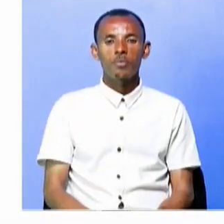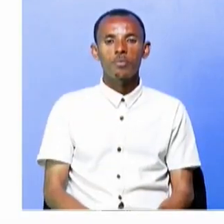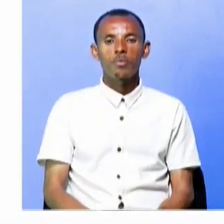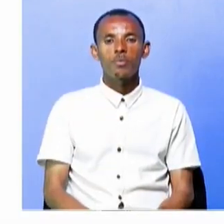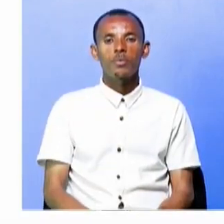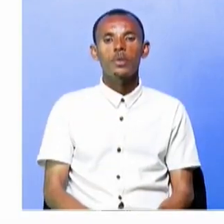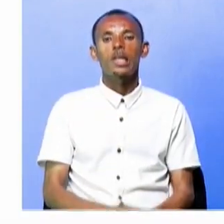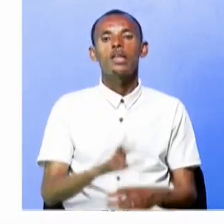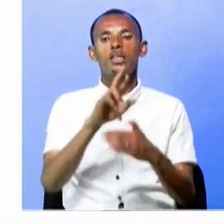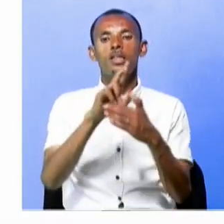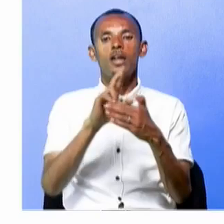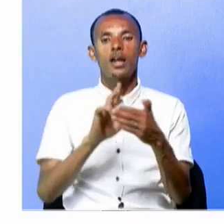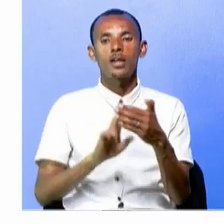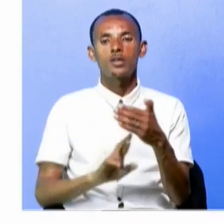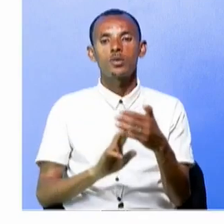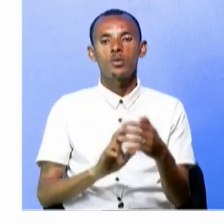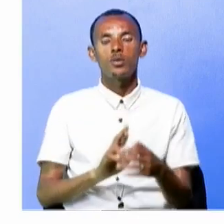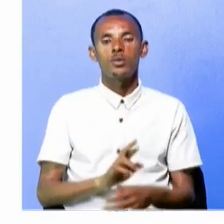in the ratio,